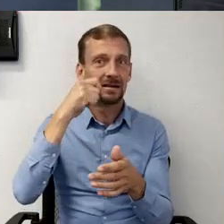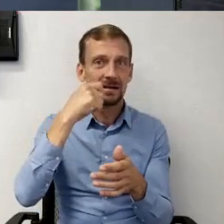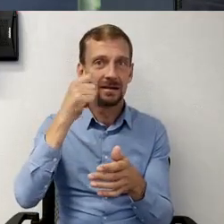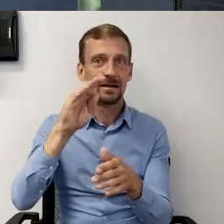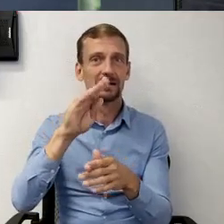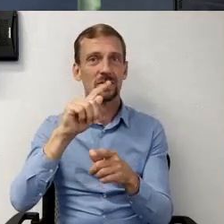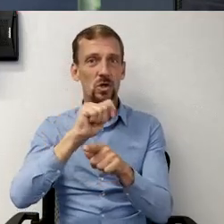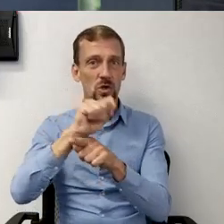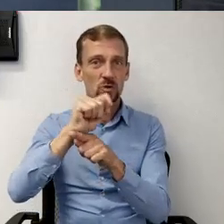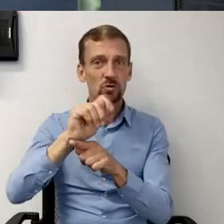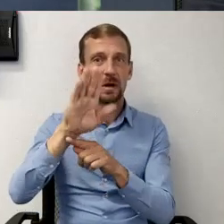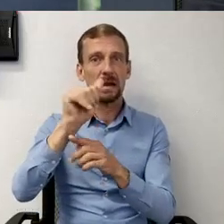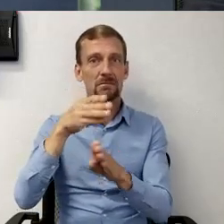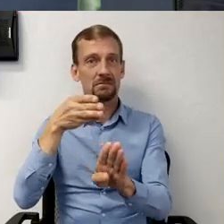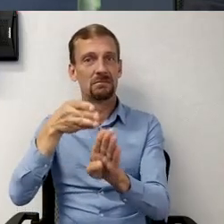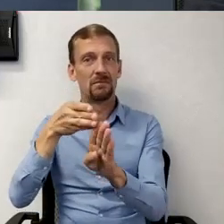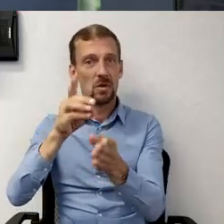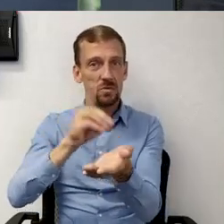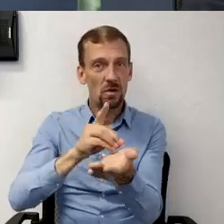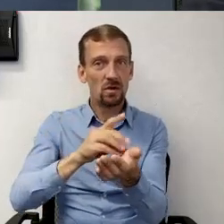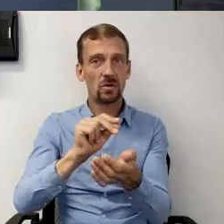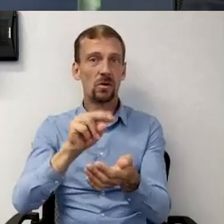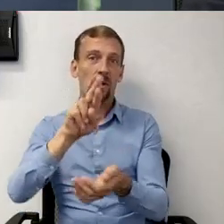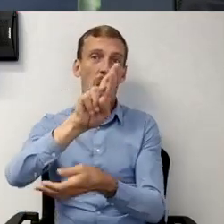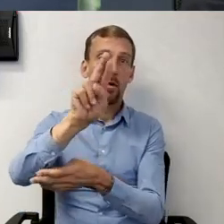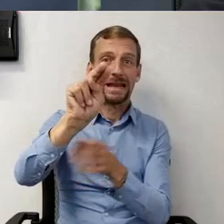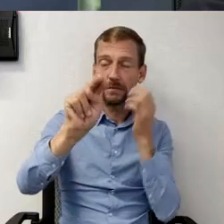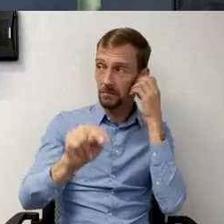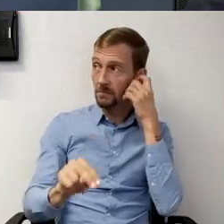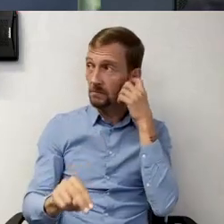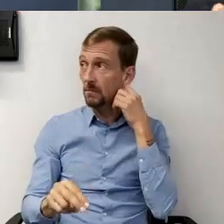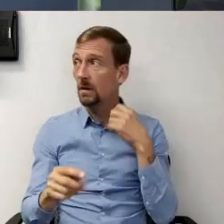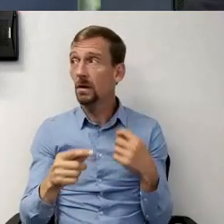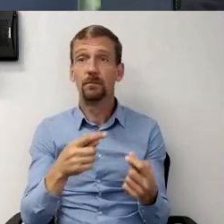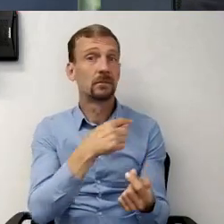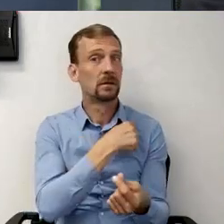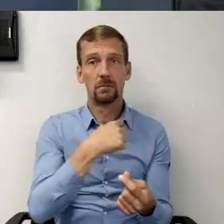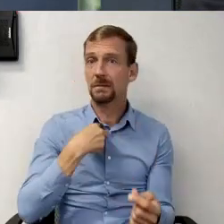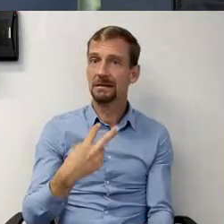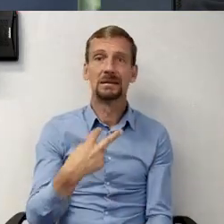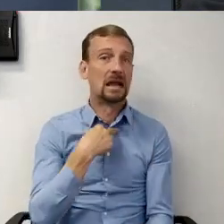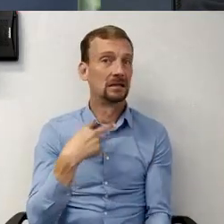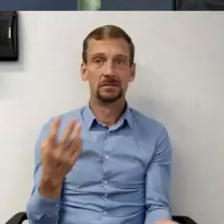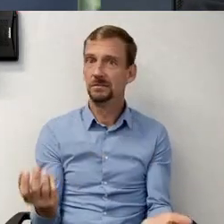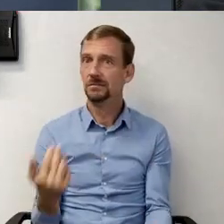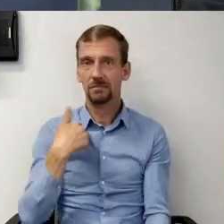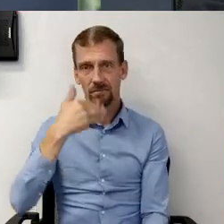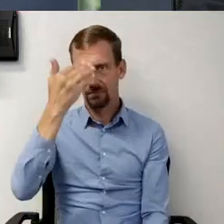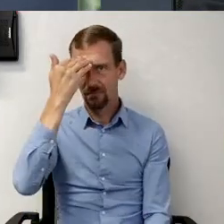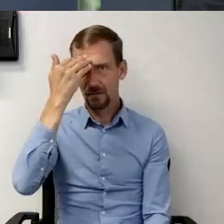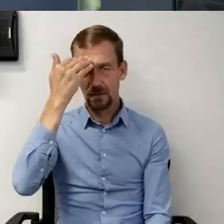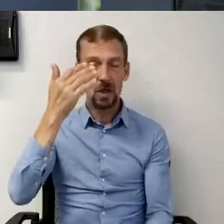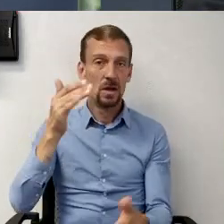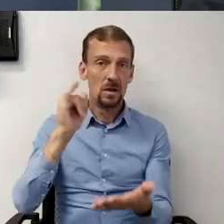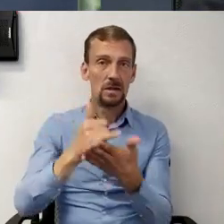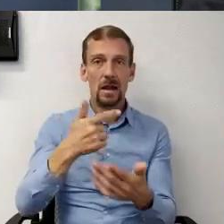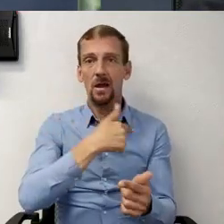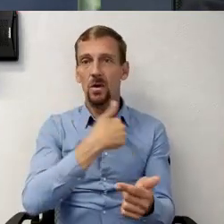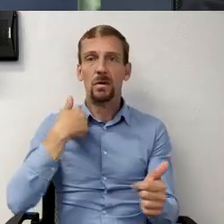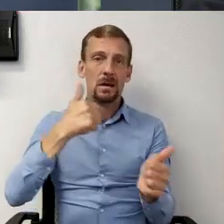trained nurse practitioner, an RN. We're backlogged. Right. I know people have been frustrated